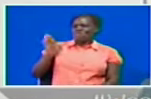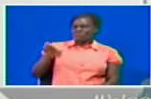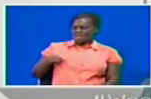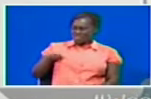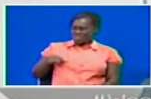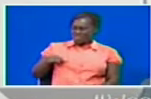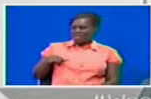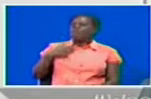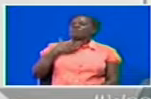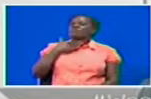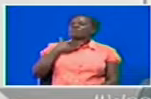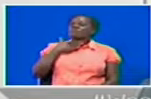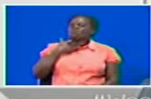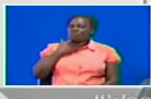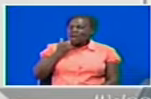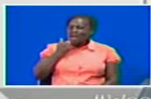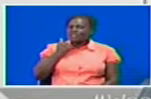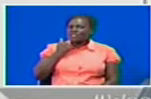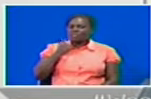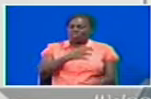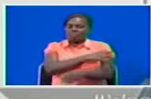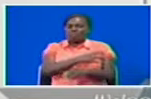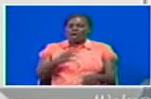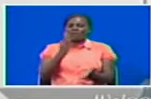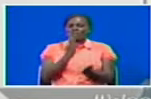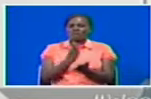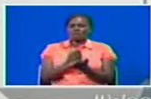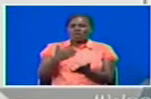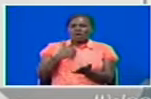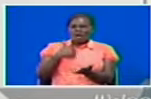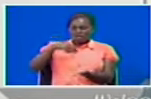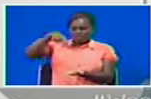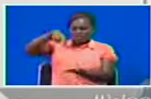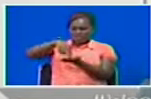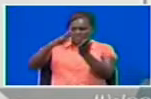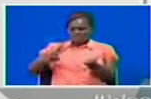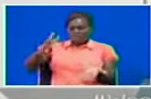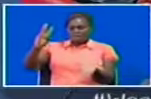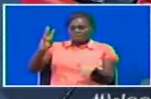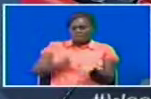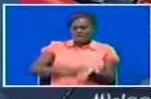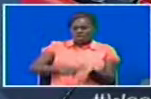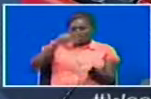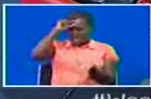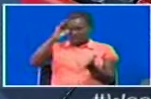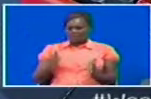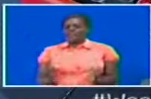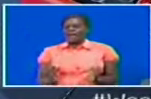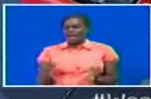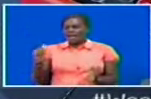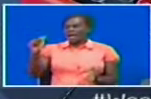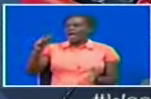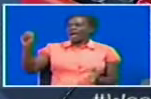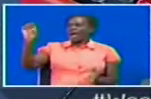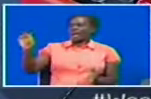women who want to be in power. I have with me the aspirant for Migori governorship, Mrs. Anne Anyango, who wants